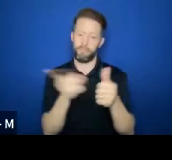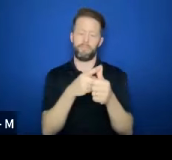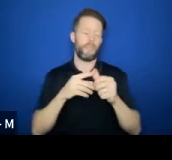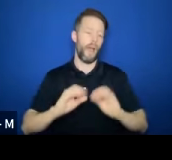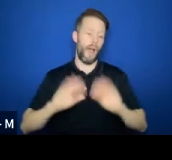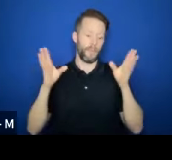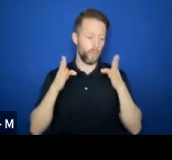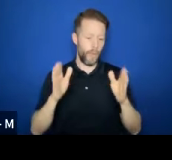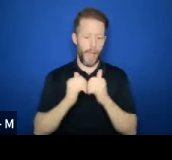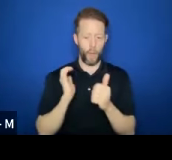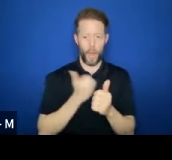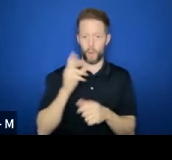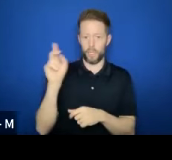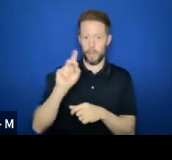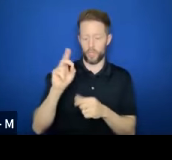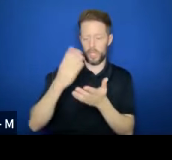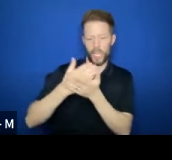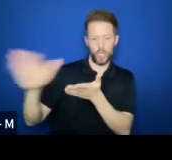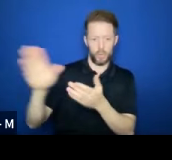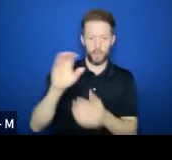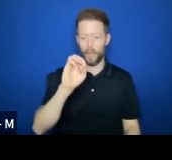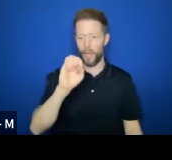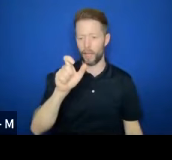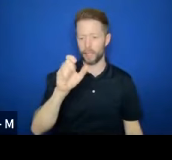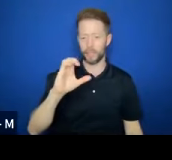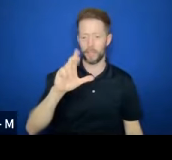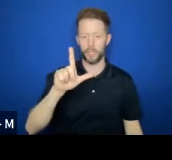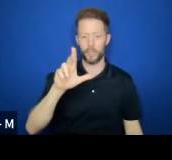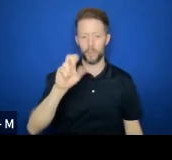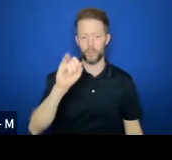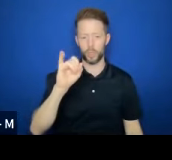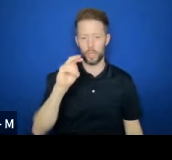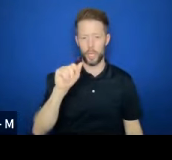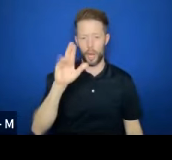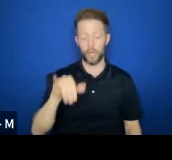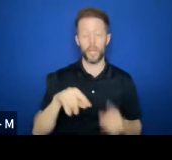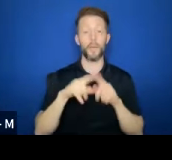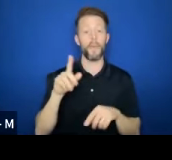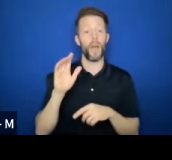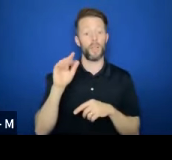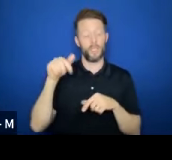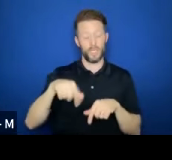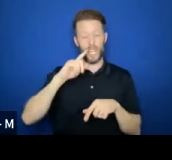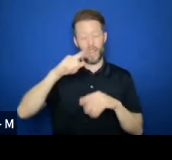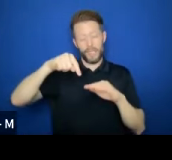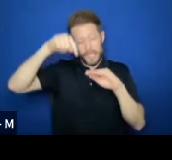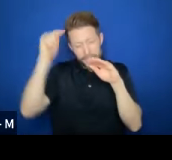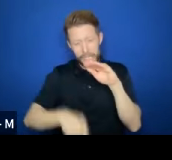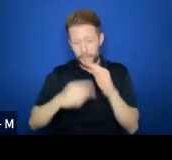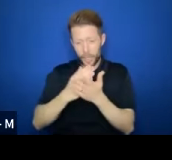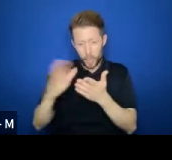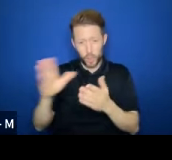democracy has been and remains exclusionary. But actually our democracy at its roots is deeply, deeply elitist and exclusionary. And so